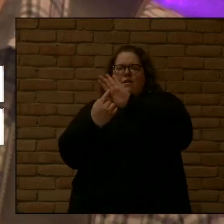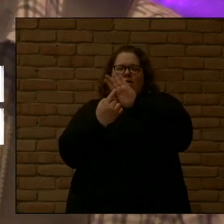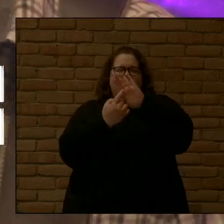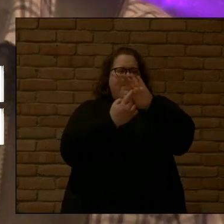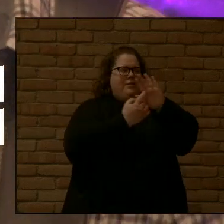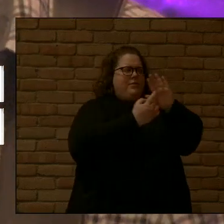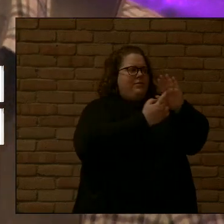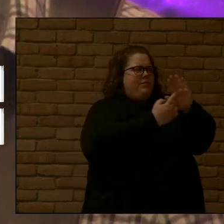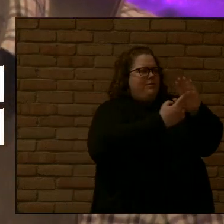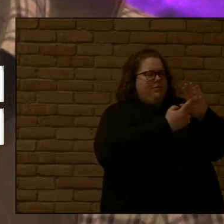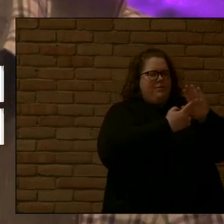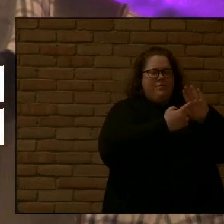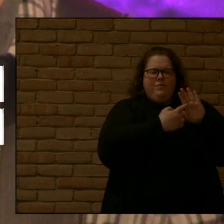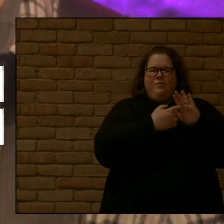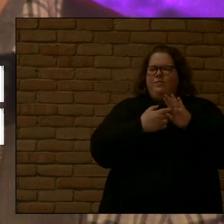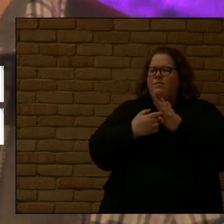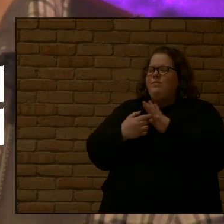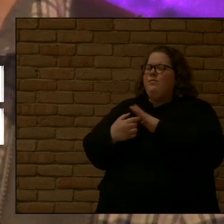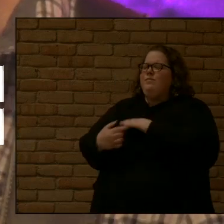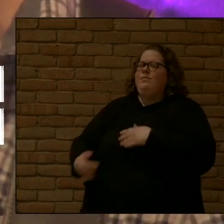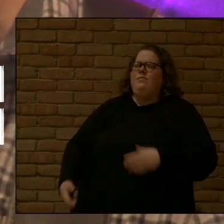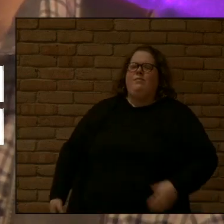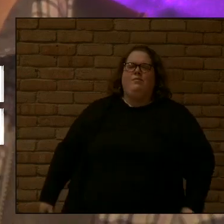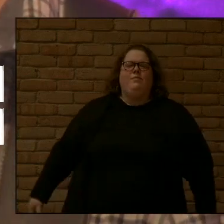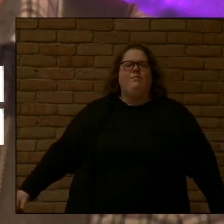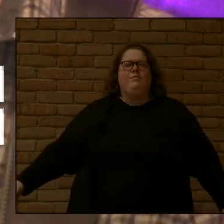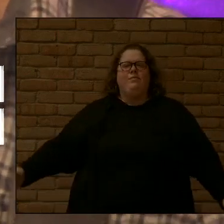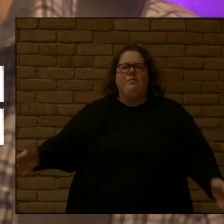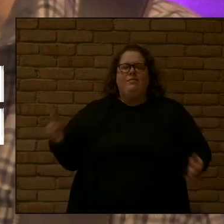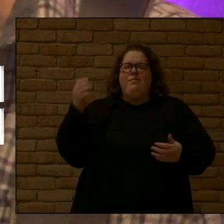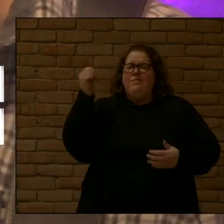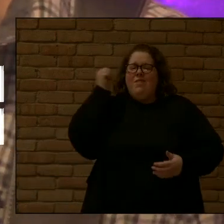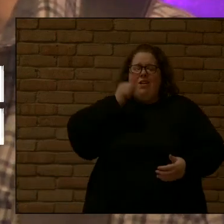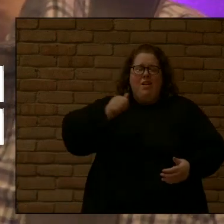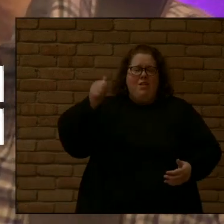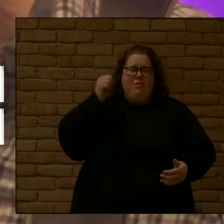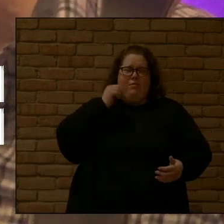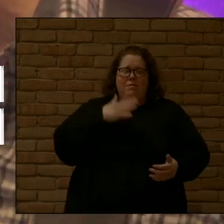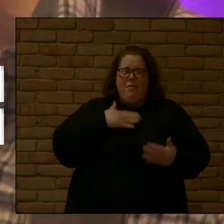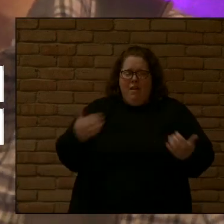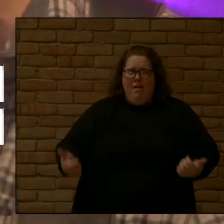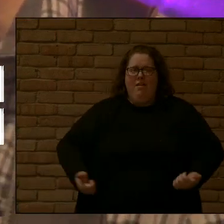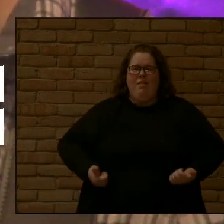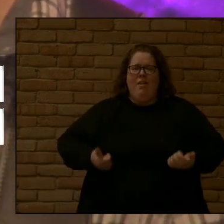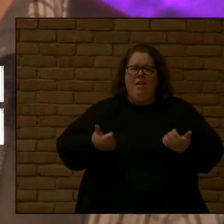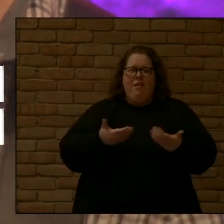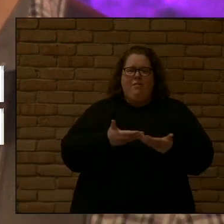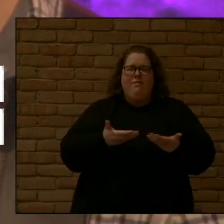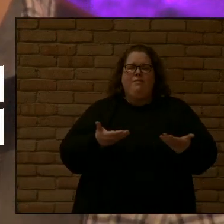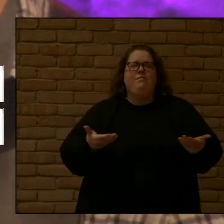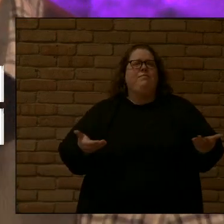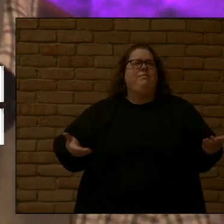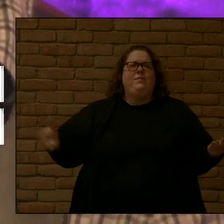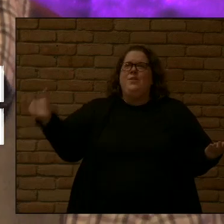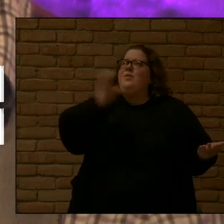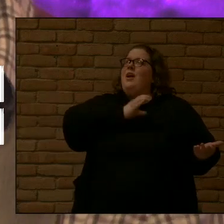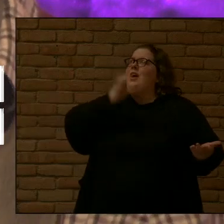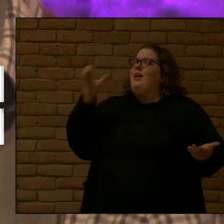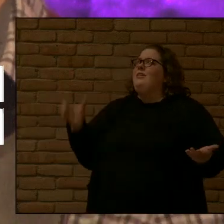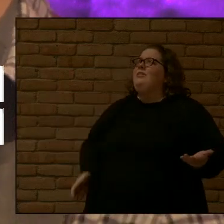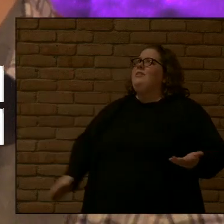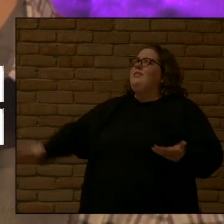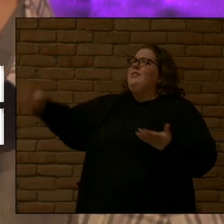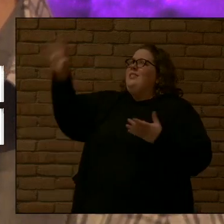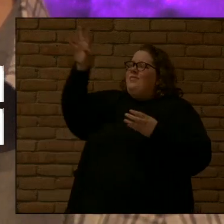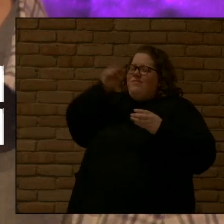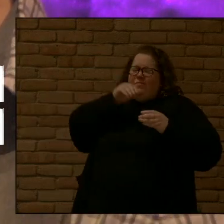Oh, Christ be magnified from the altar of my life.